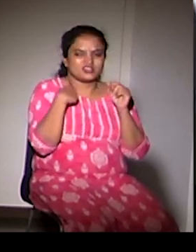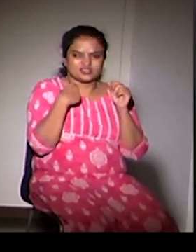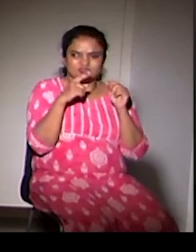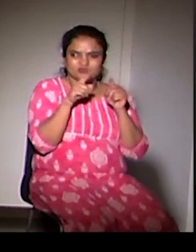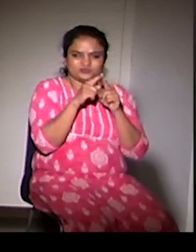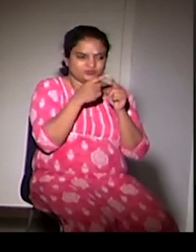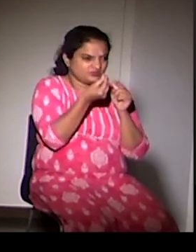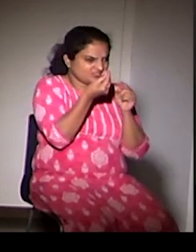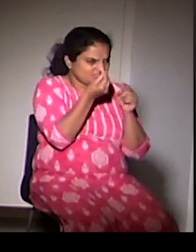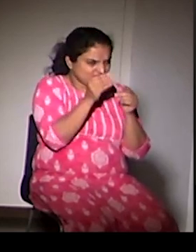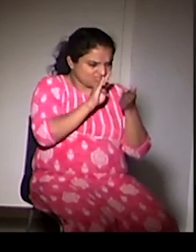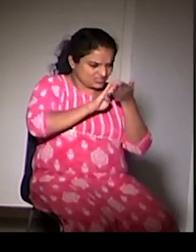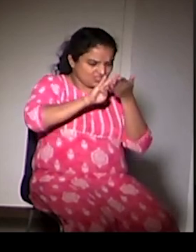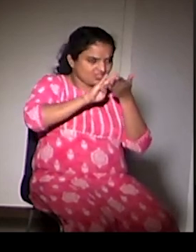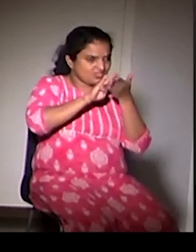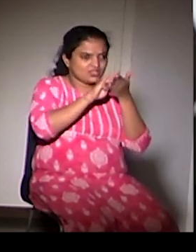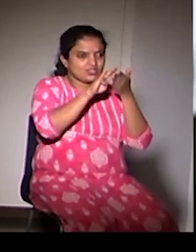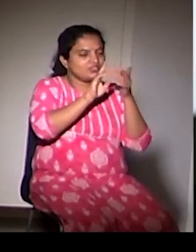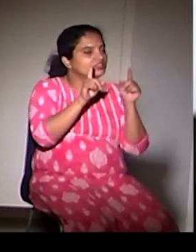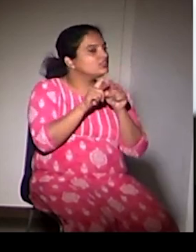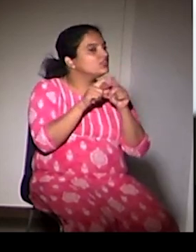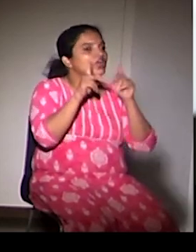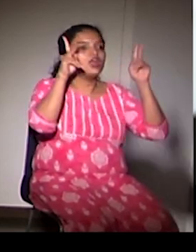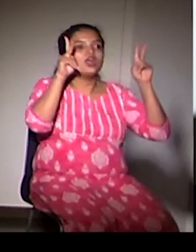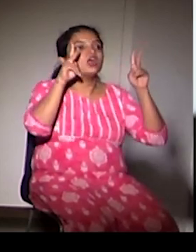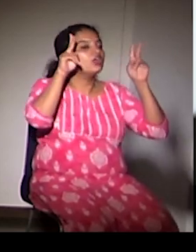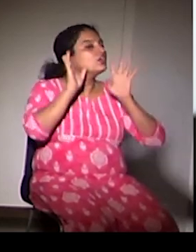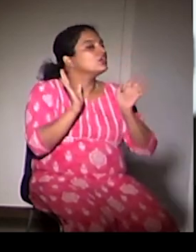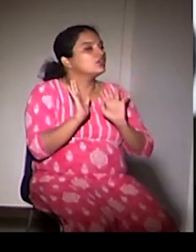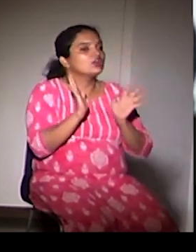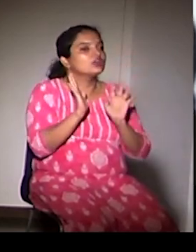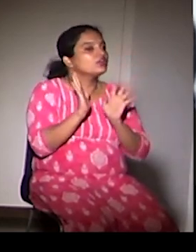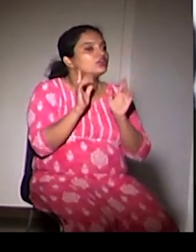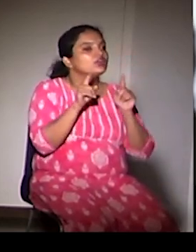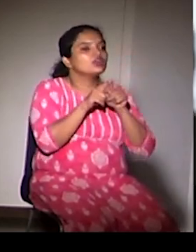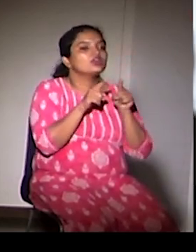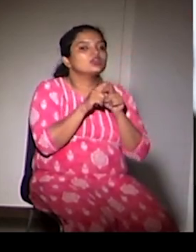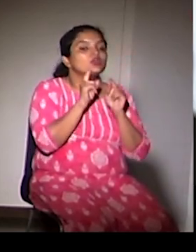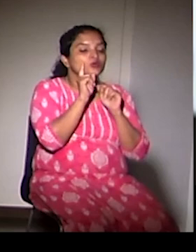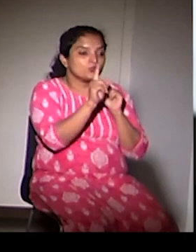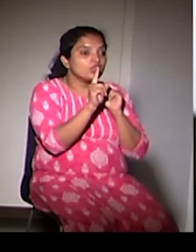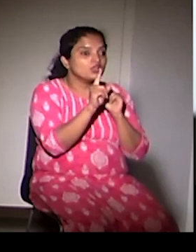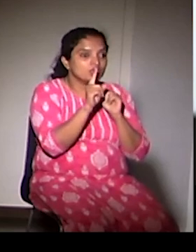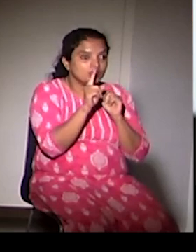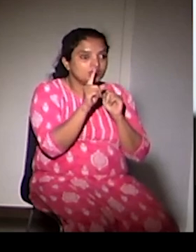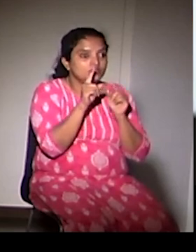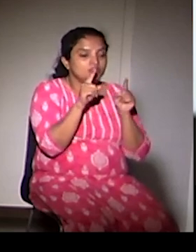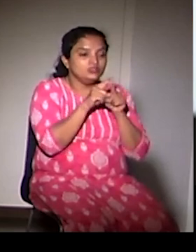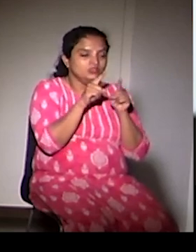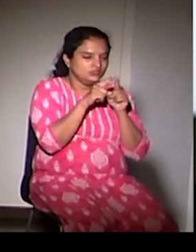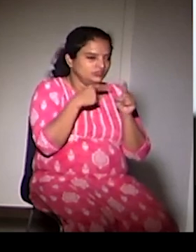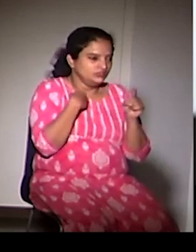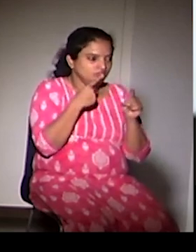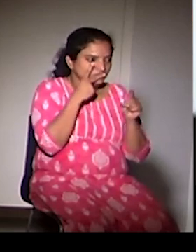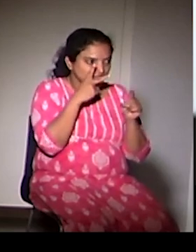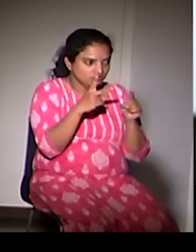would have been used in Agra, of all places, where marble is king. But it's quite interesting that they decided to